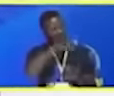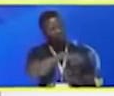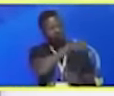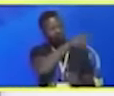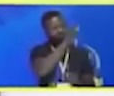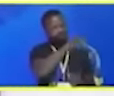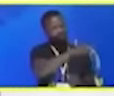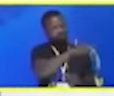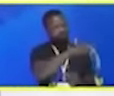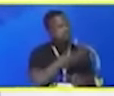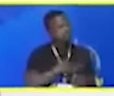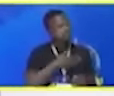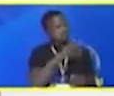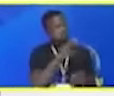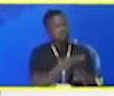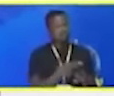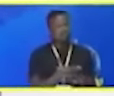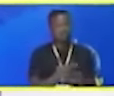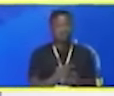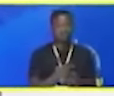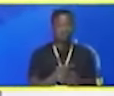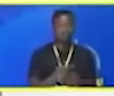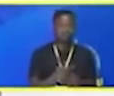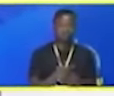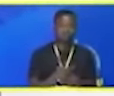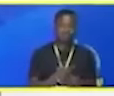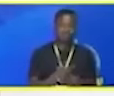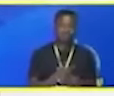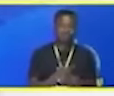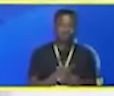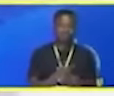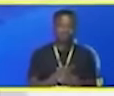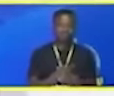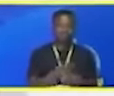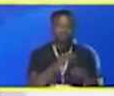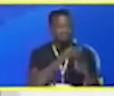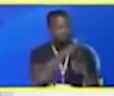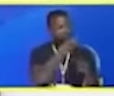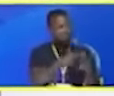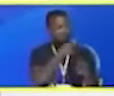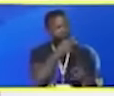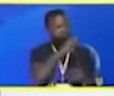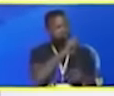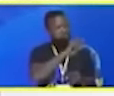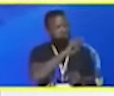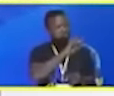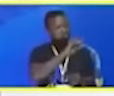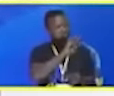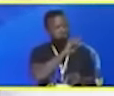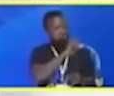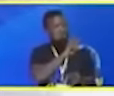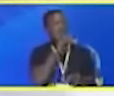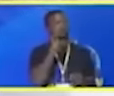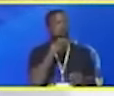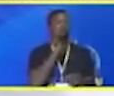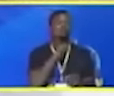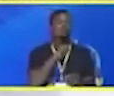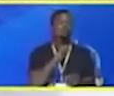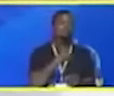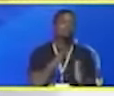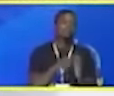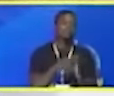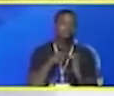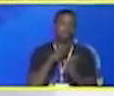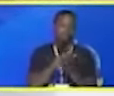come to him, are you, what's your name? Hammond. Are you Hammond? And he says, yes, I am. And you can almost